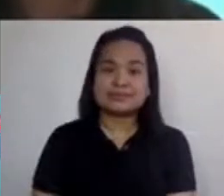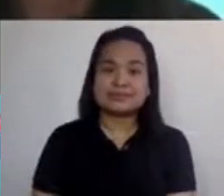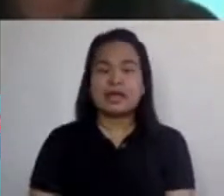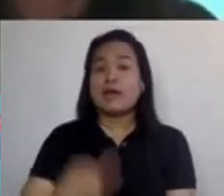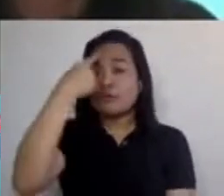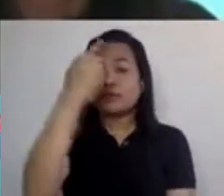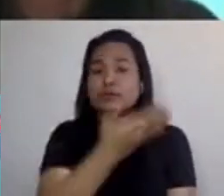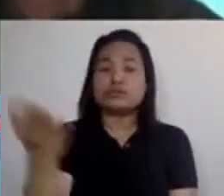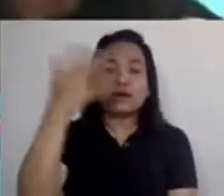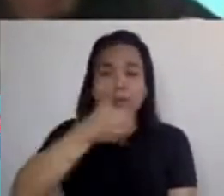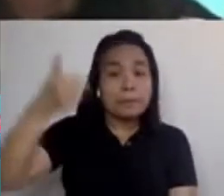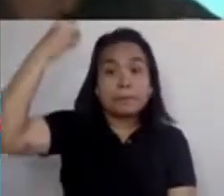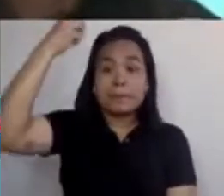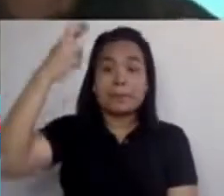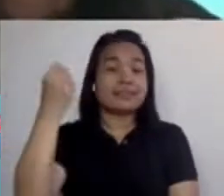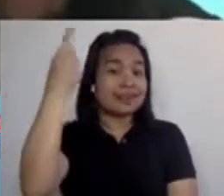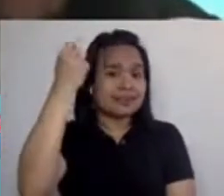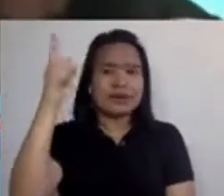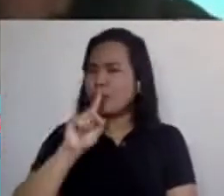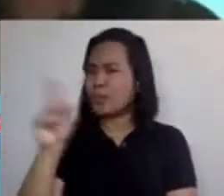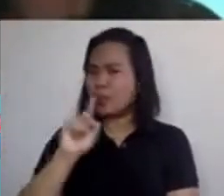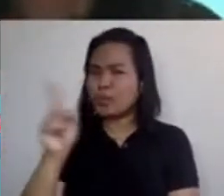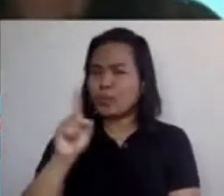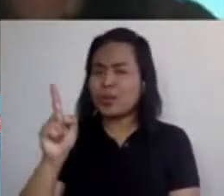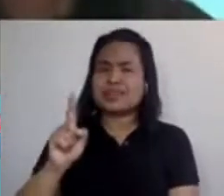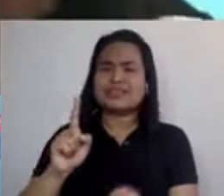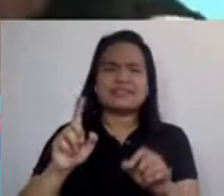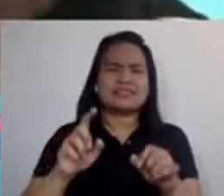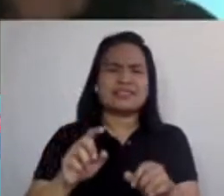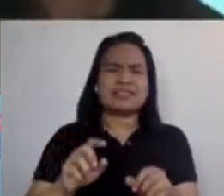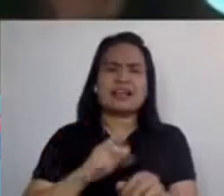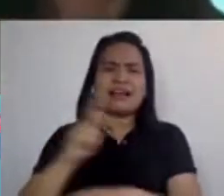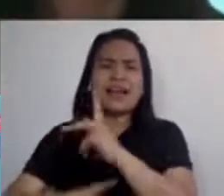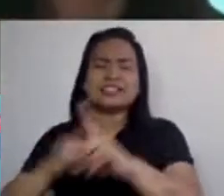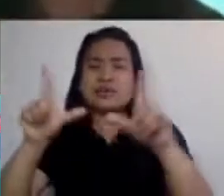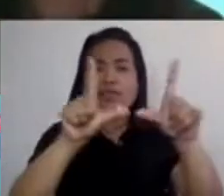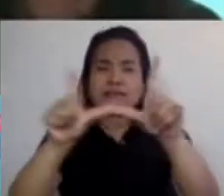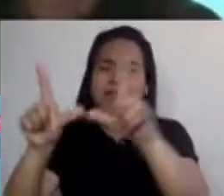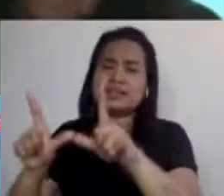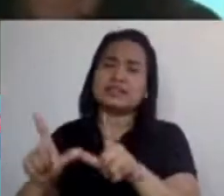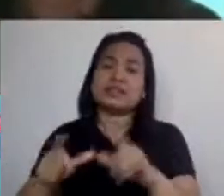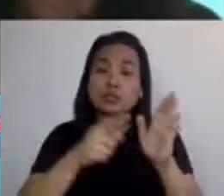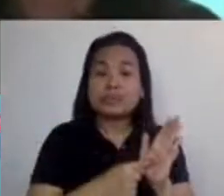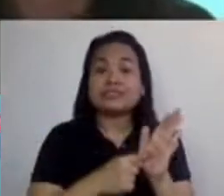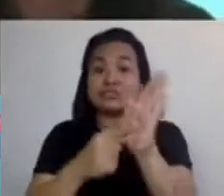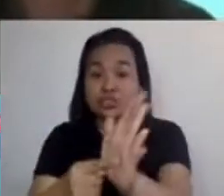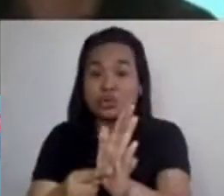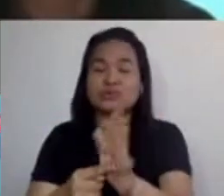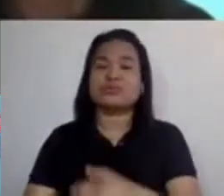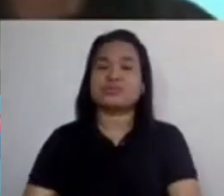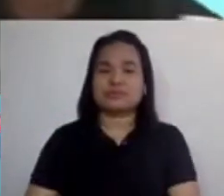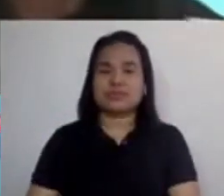what kinds of levels should be demonstrated in each performance indicator, then you should refer to